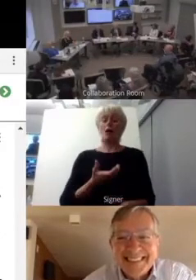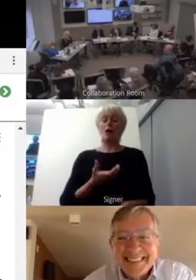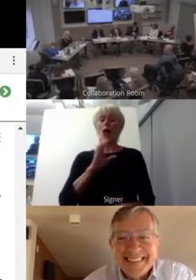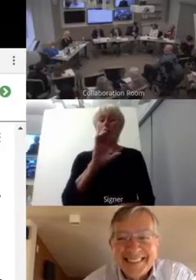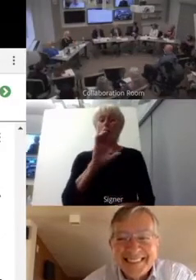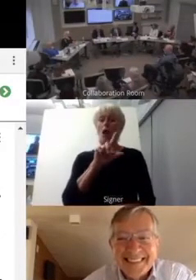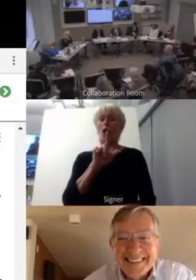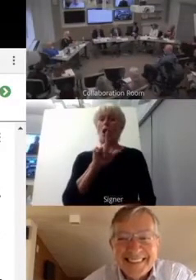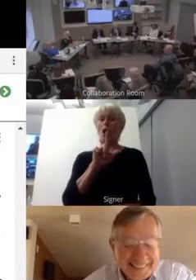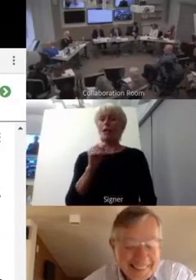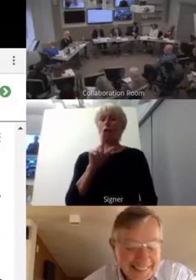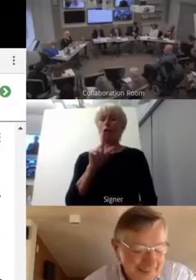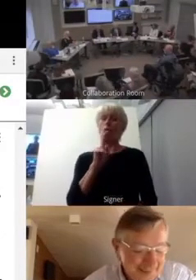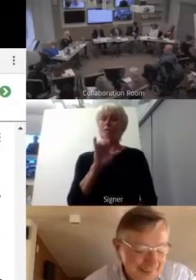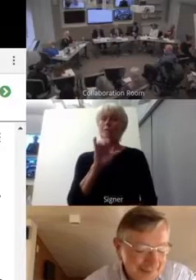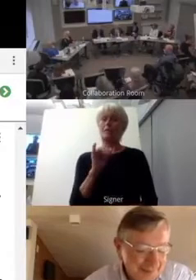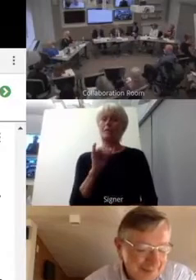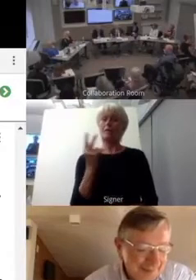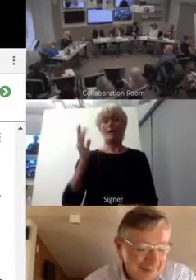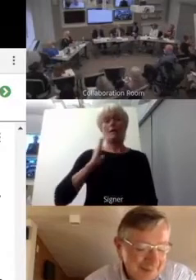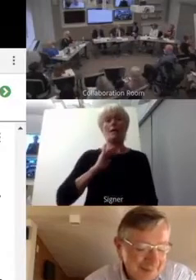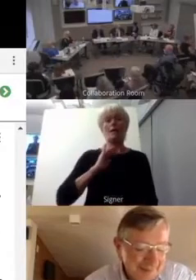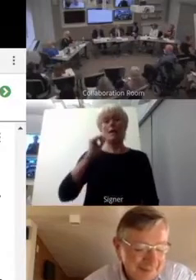not asking who won.